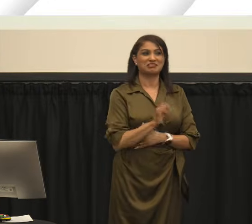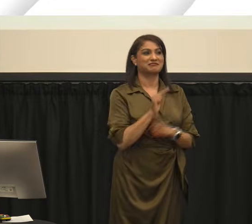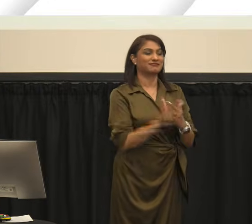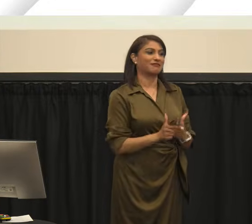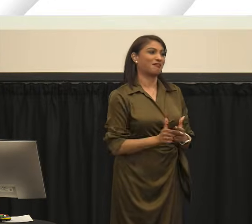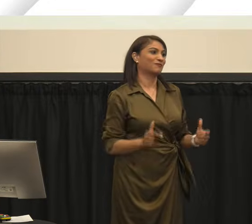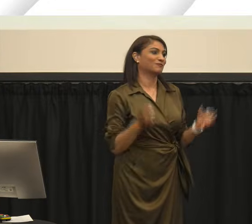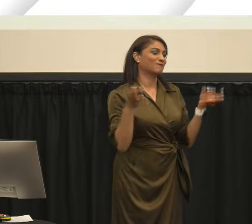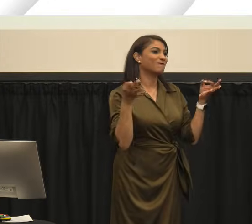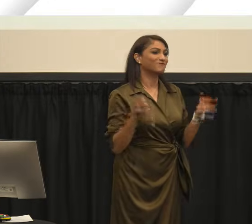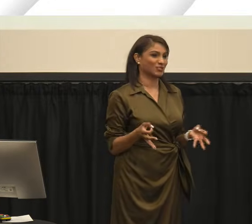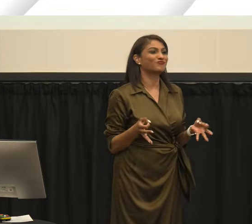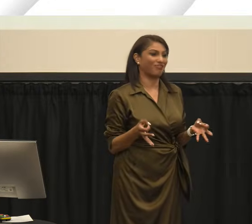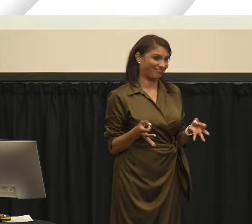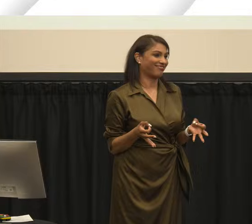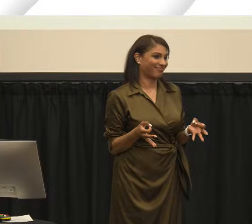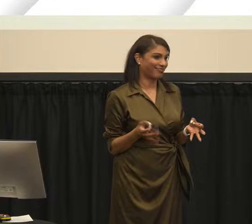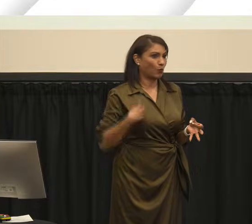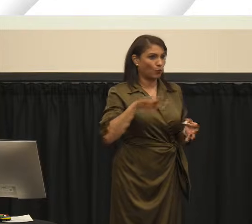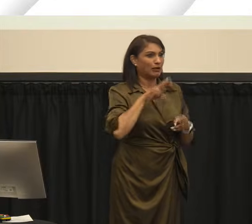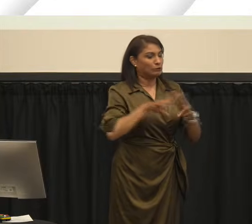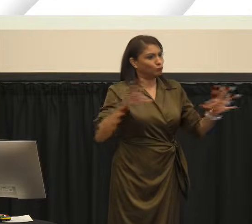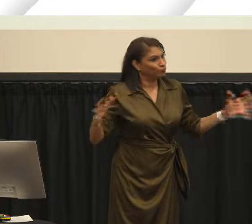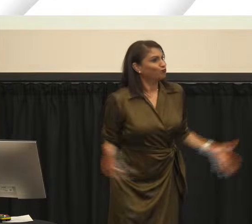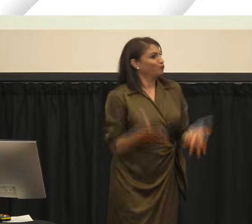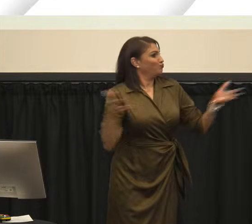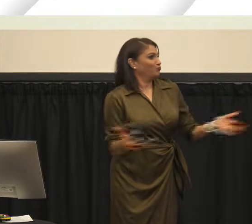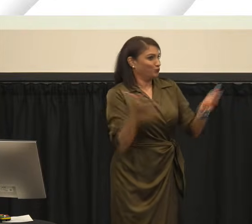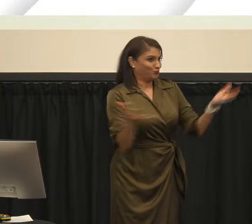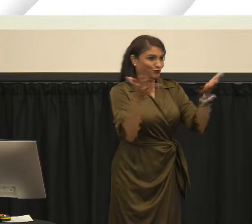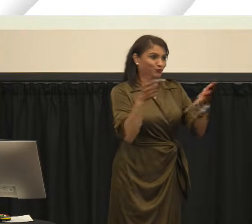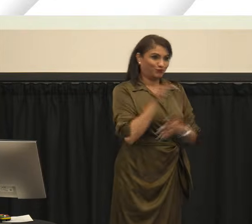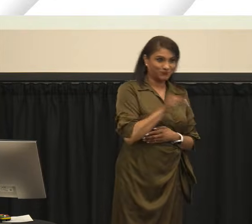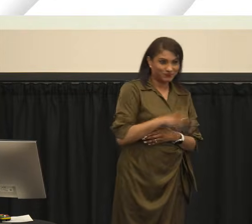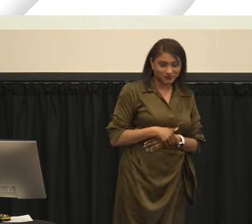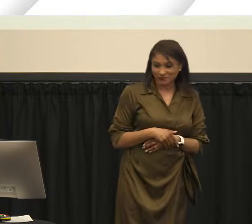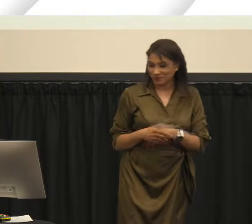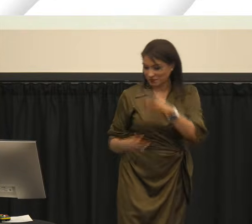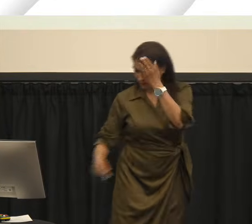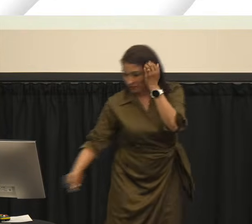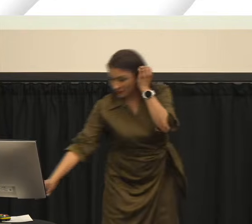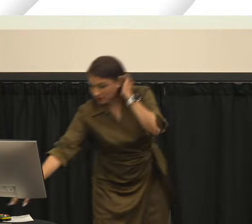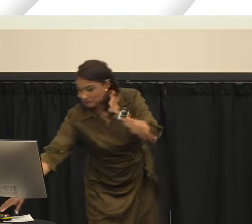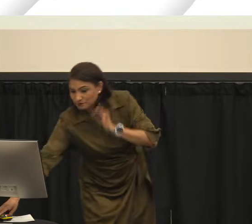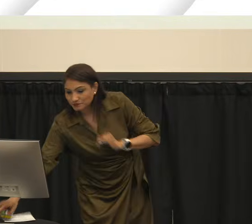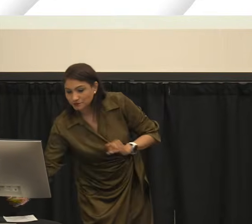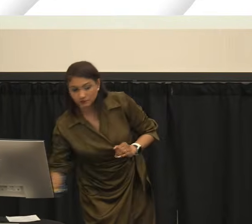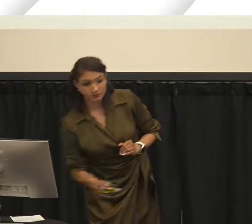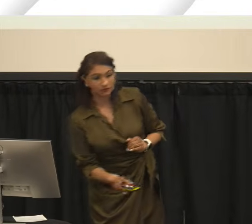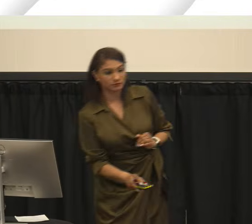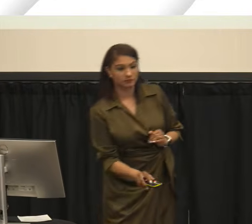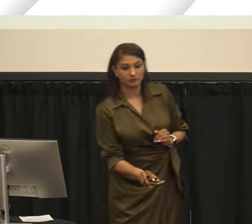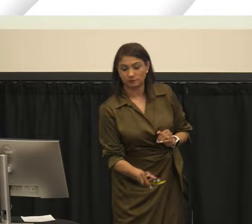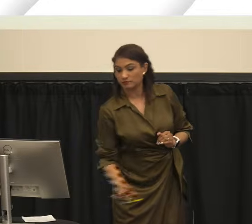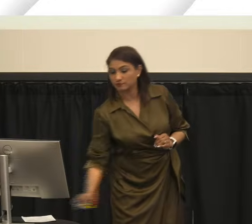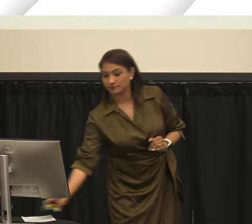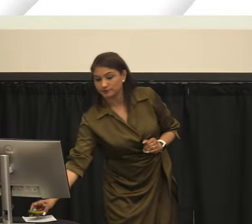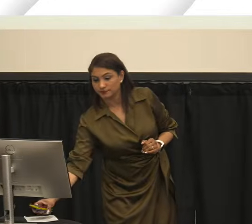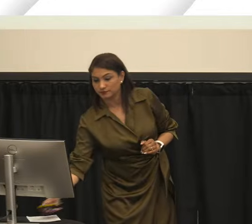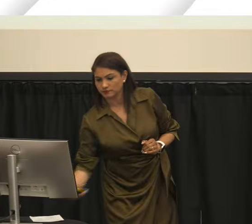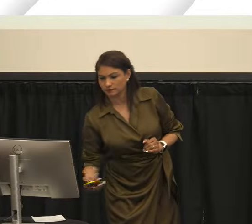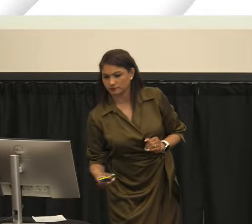then promoting of South African Sign Language as an official language. And that promotion needs to be quite prevalent.